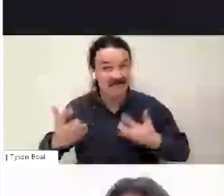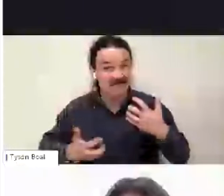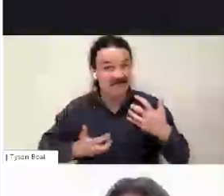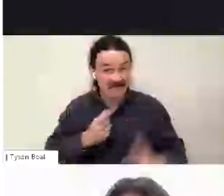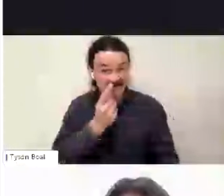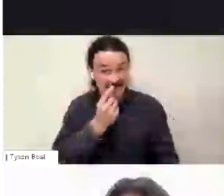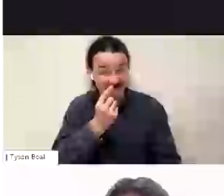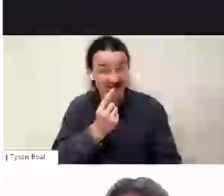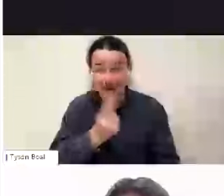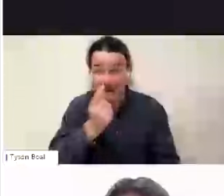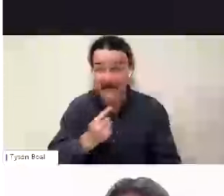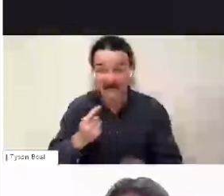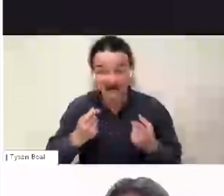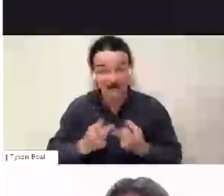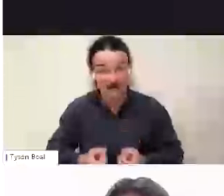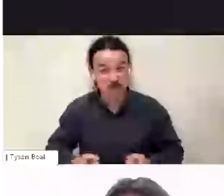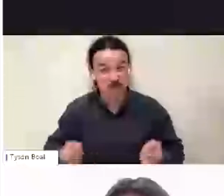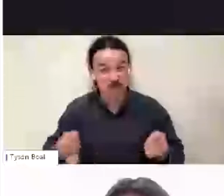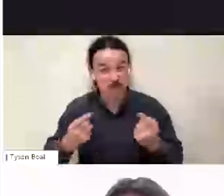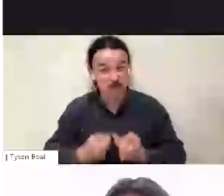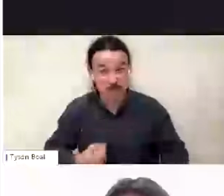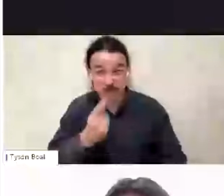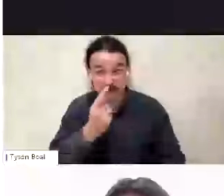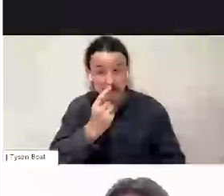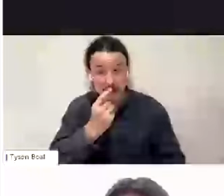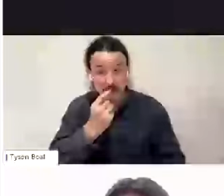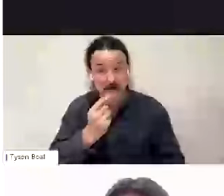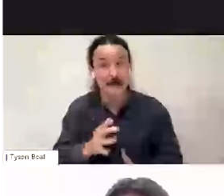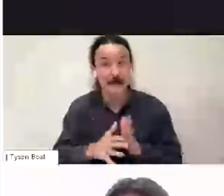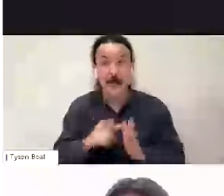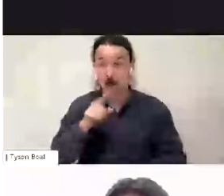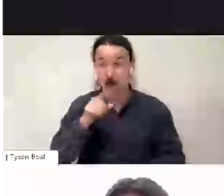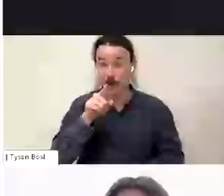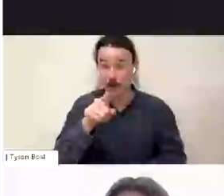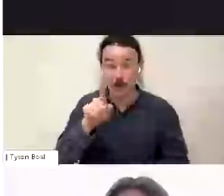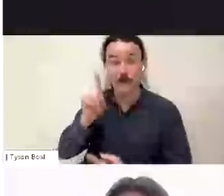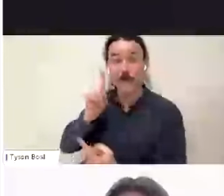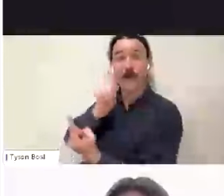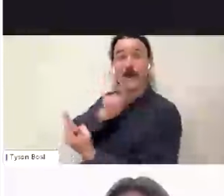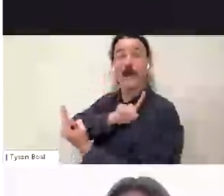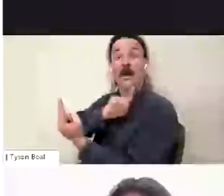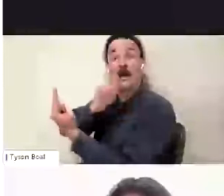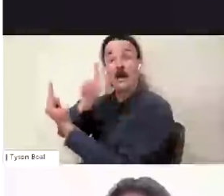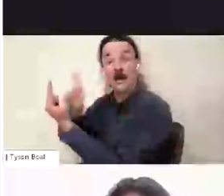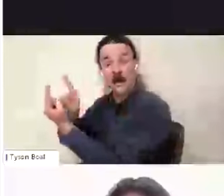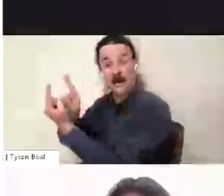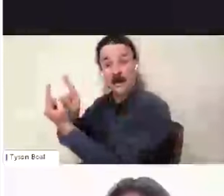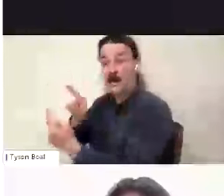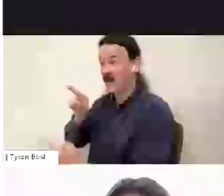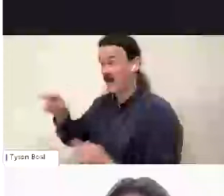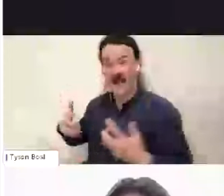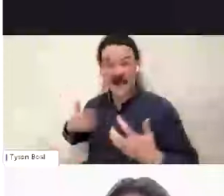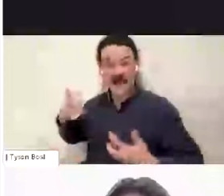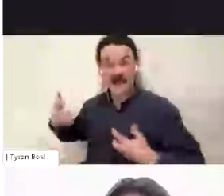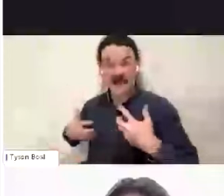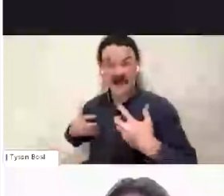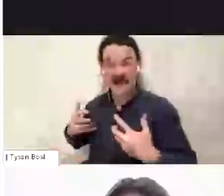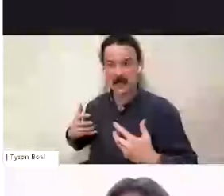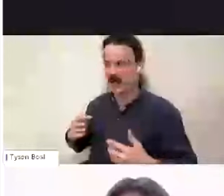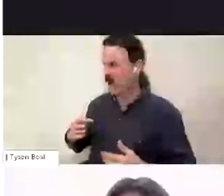So having the kind of, how would I say it, the sort of emotional intelligence to go, well, it's not about me. That's